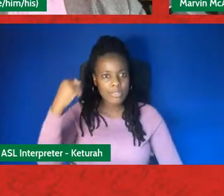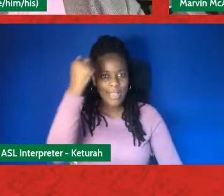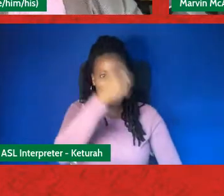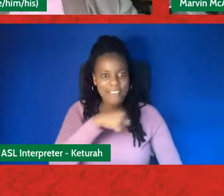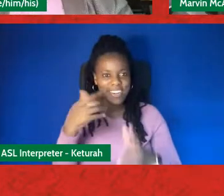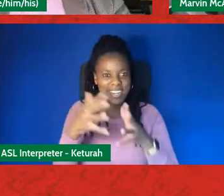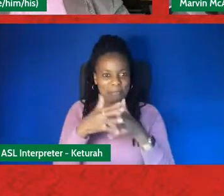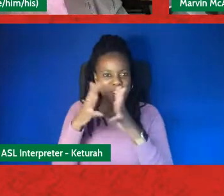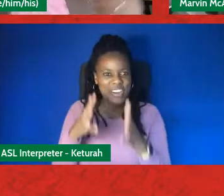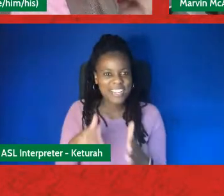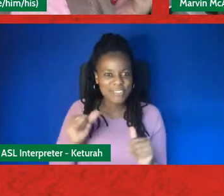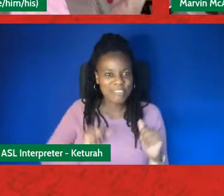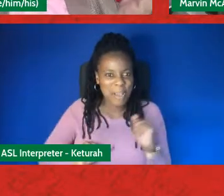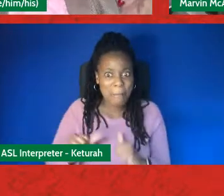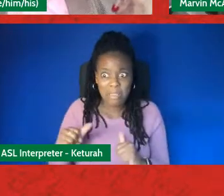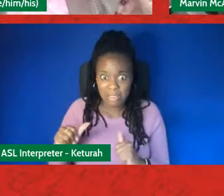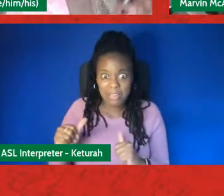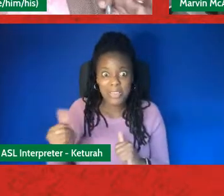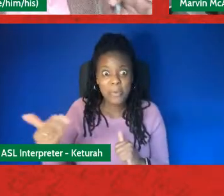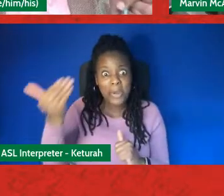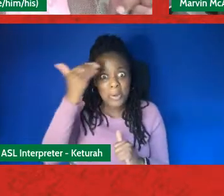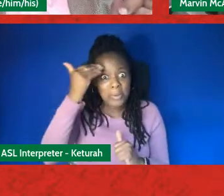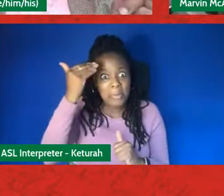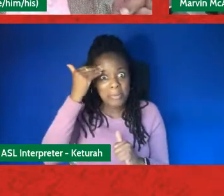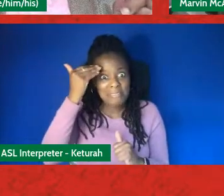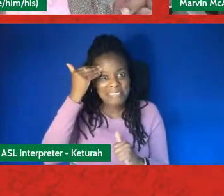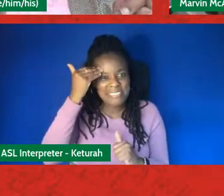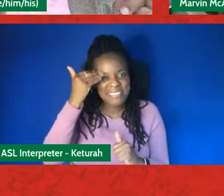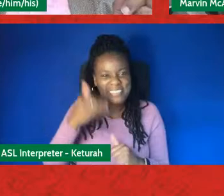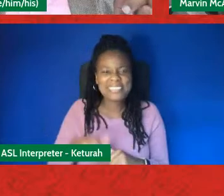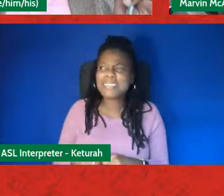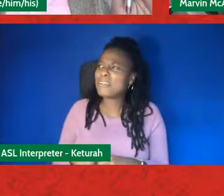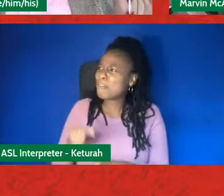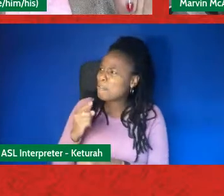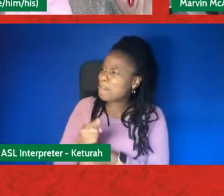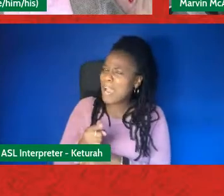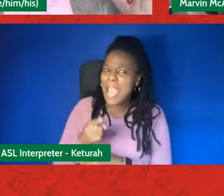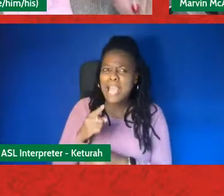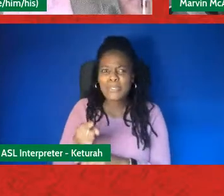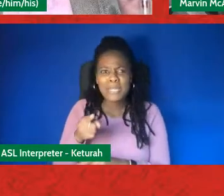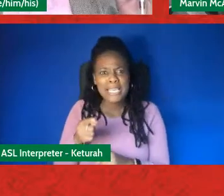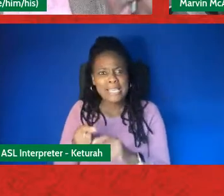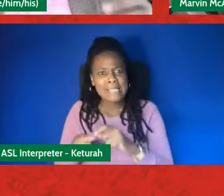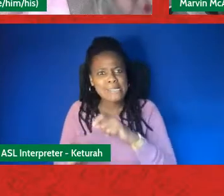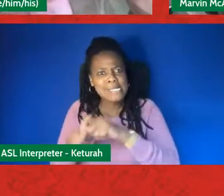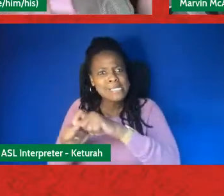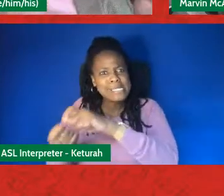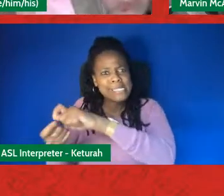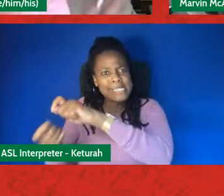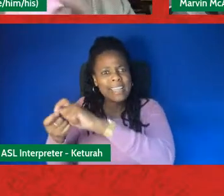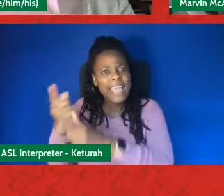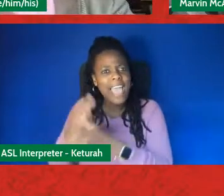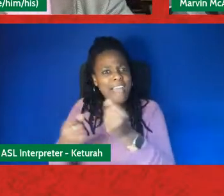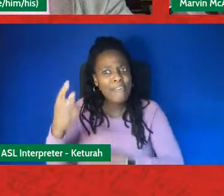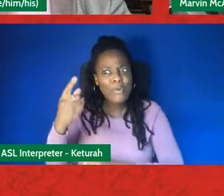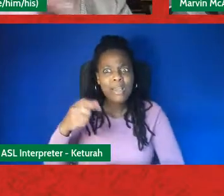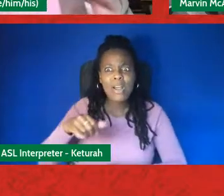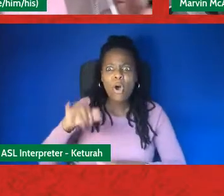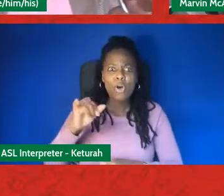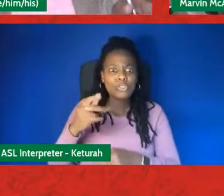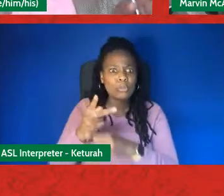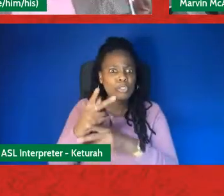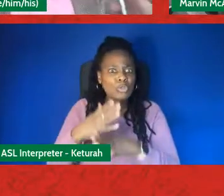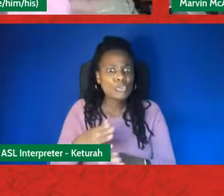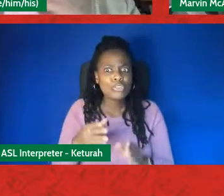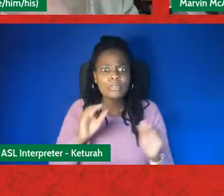Right. So this guy is already messing around with everybody. He's a producer who moves around based on where he has